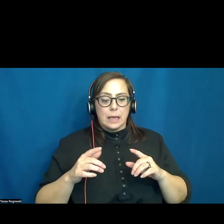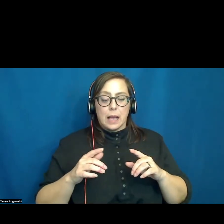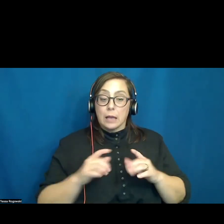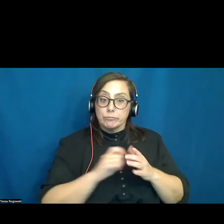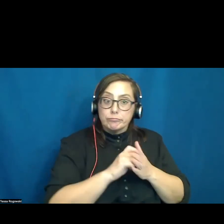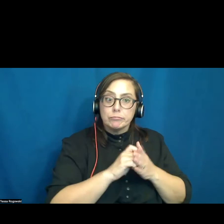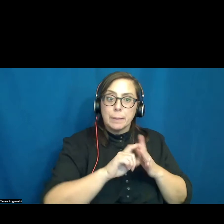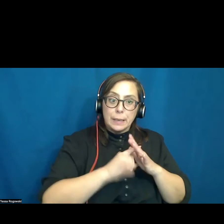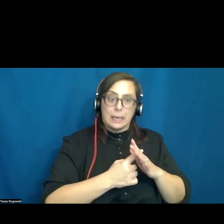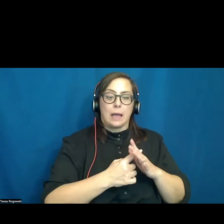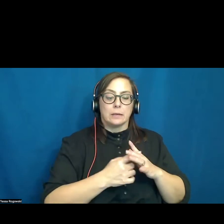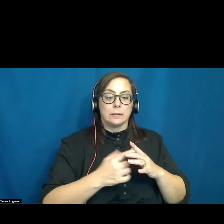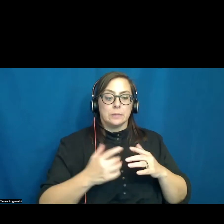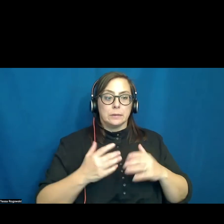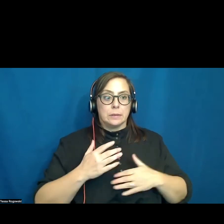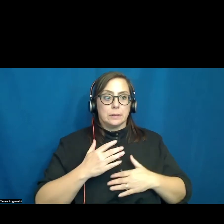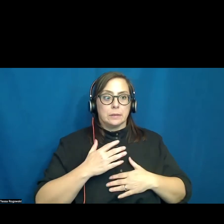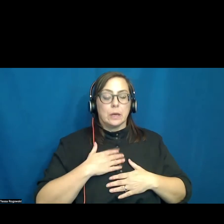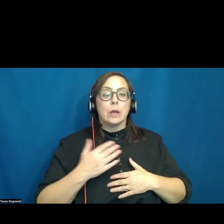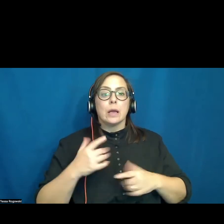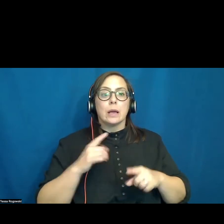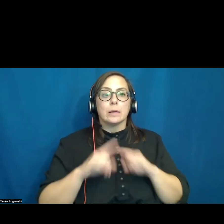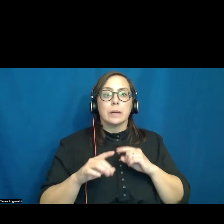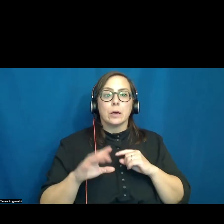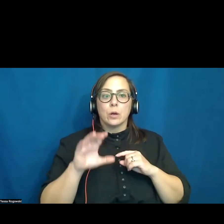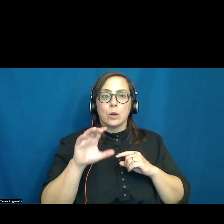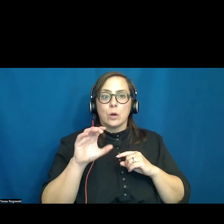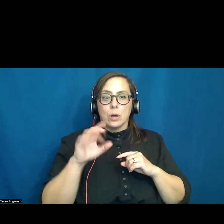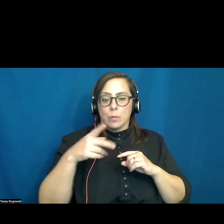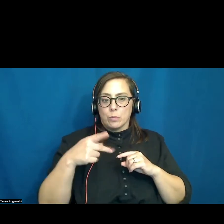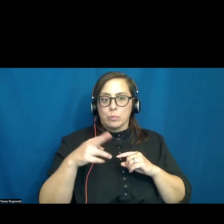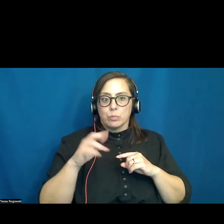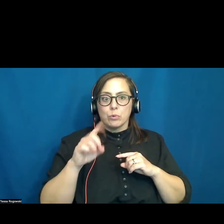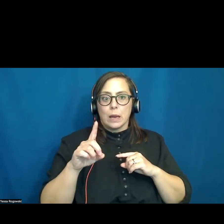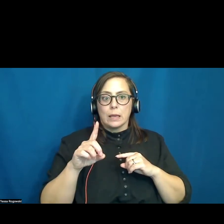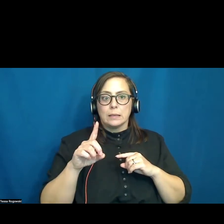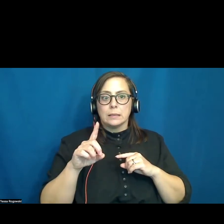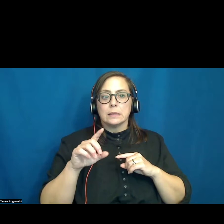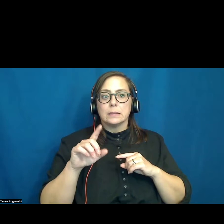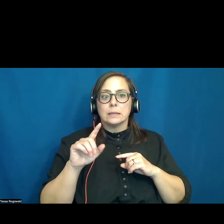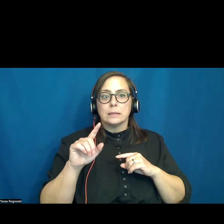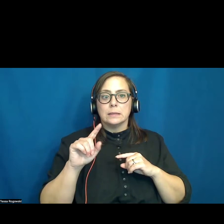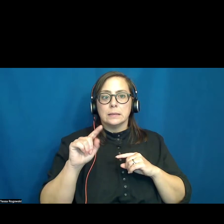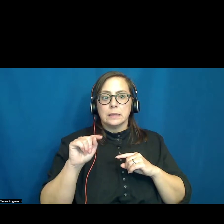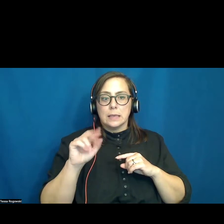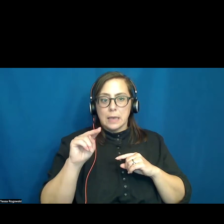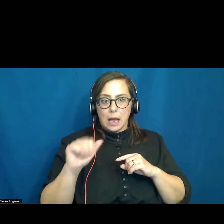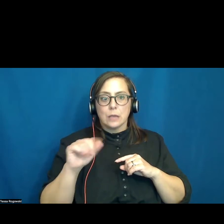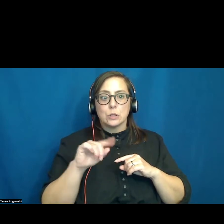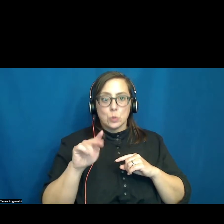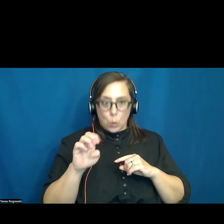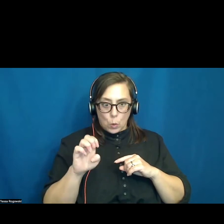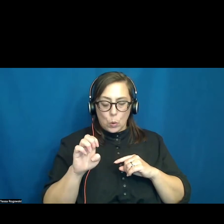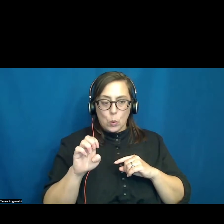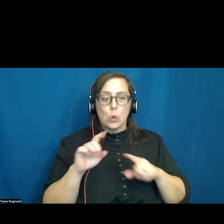like a reaction to the cortisol steroid prednisone, because I also have autoimmune disease and I had a very